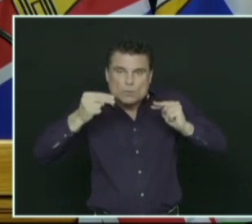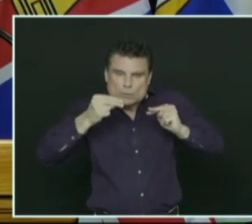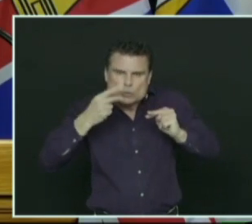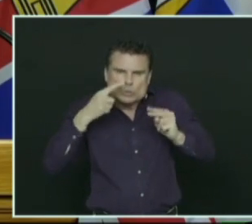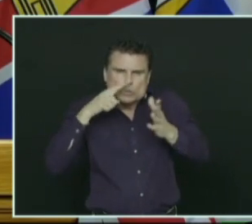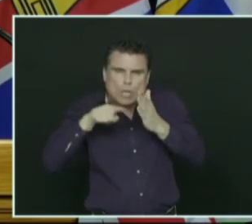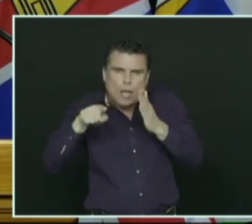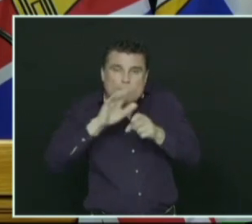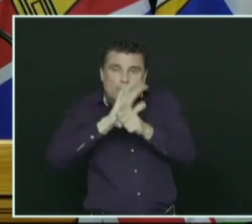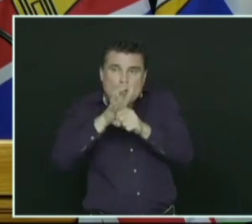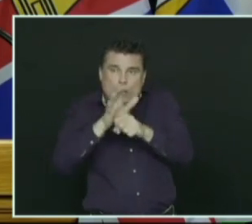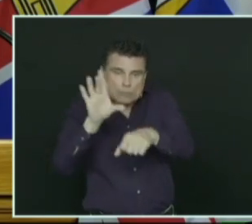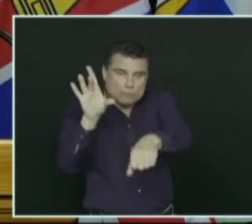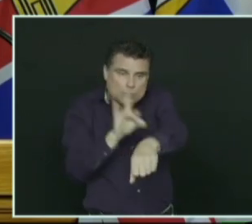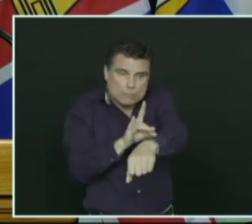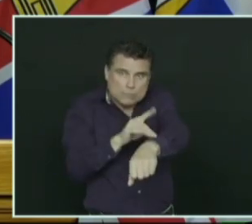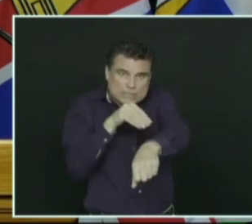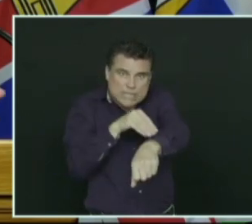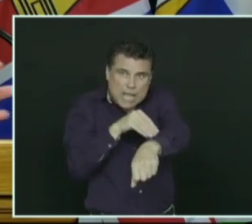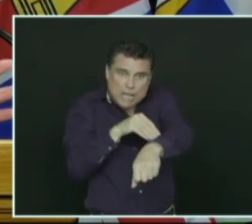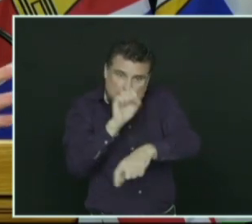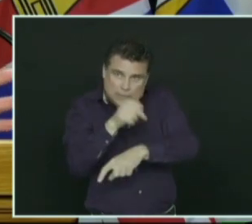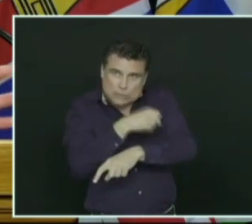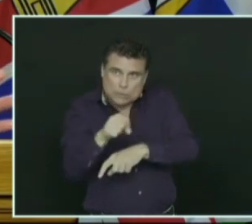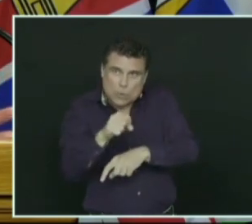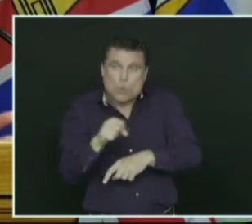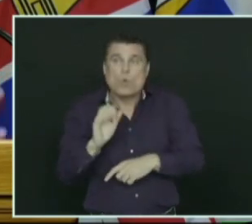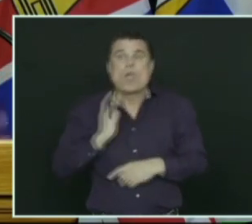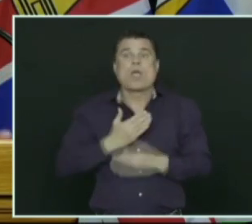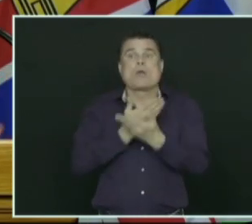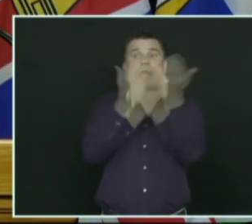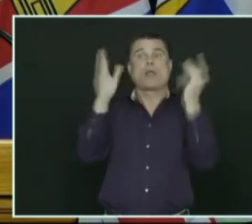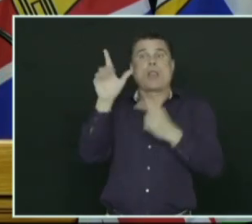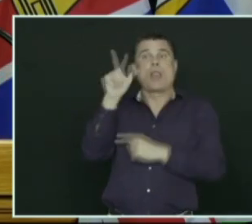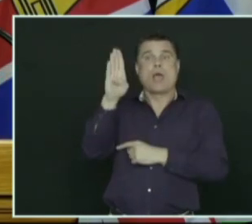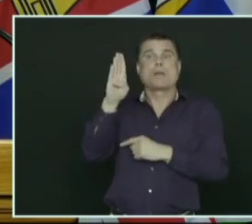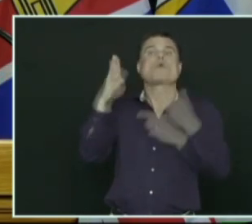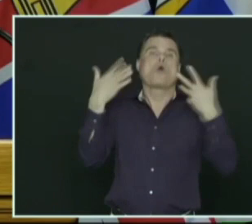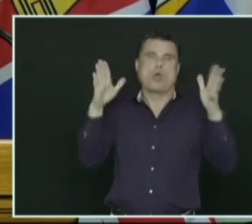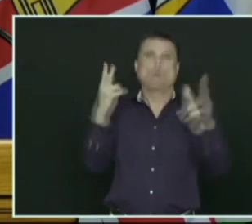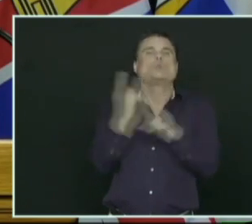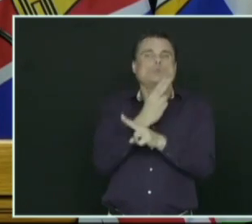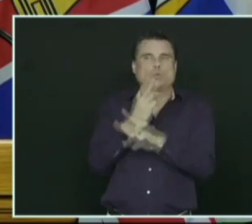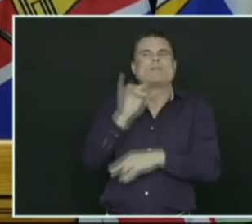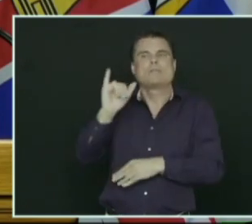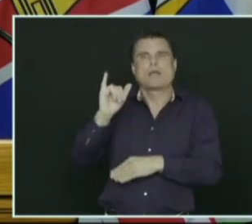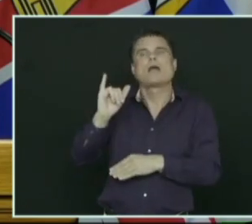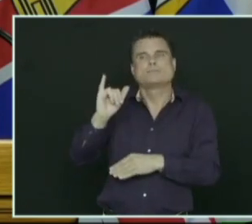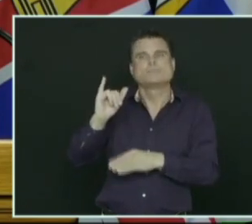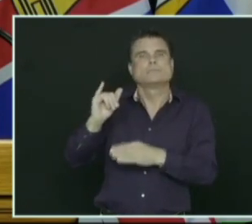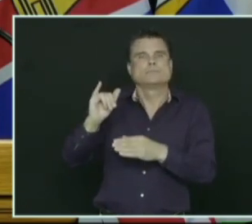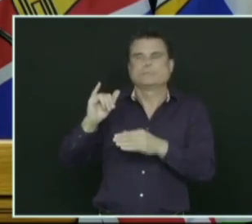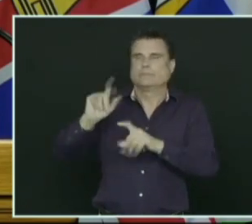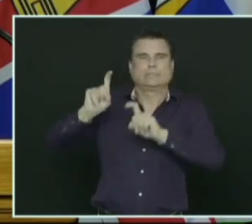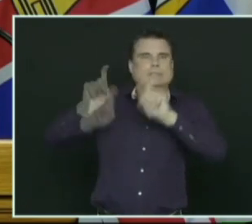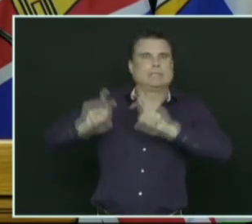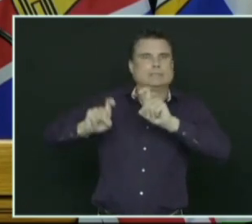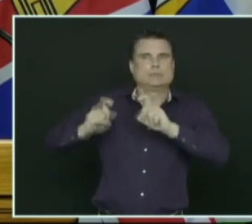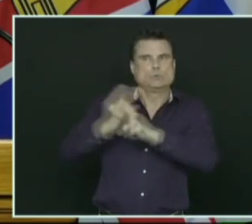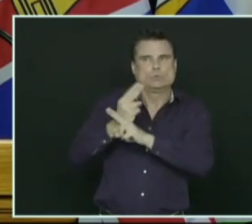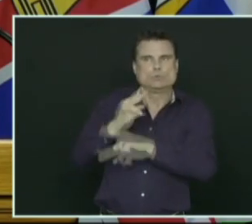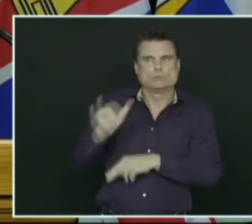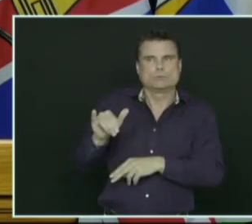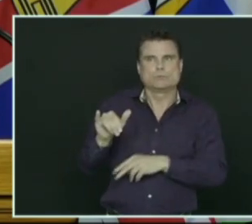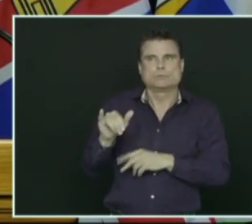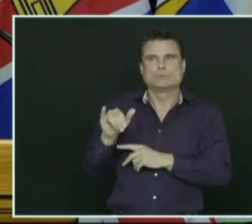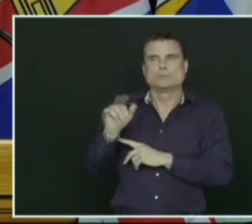fairly short turnaround time. But right now we have an already proven machine that can do that, and the tests available